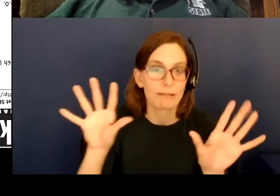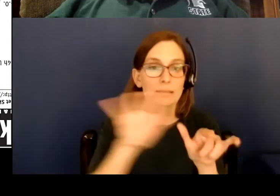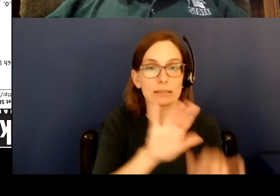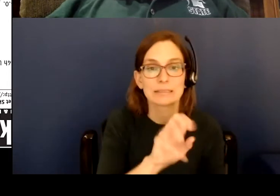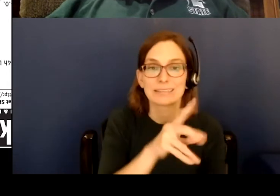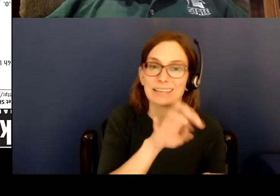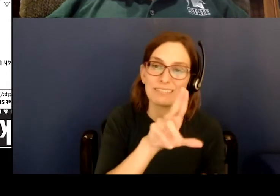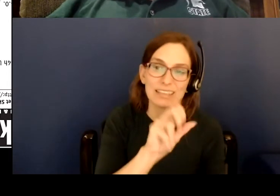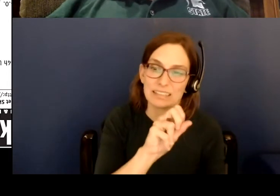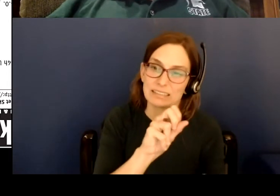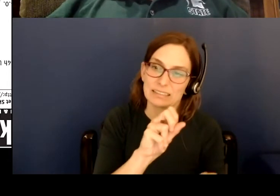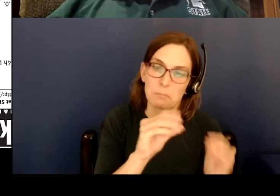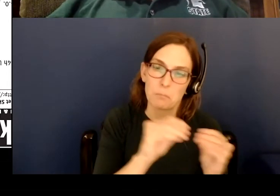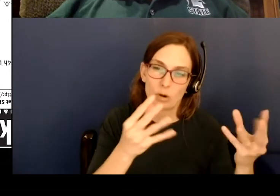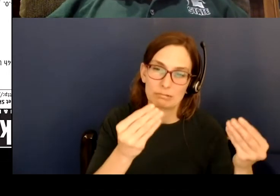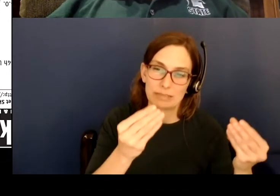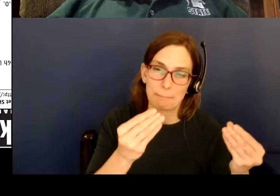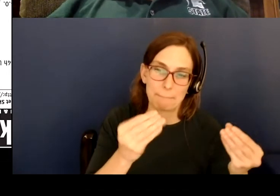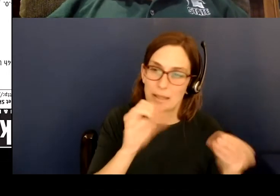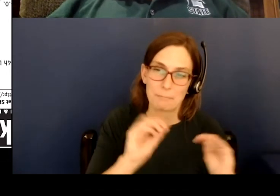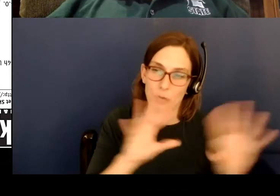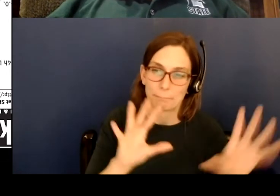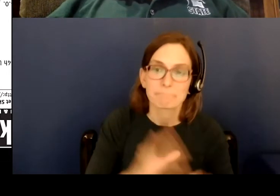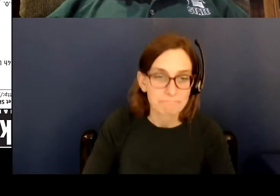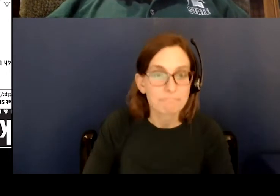Cepheus, more dim. All right.